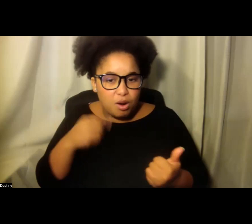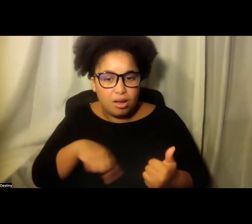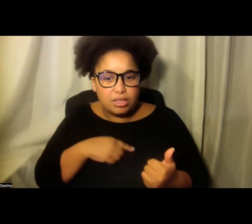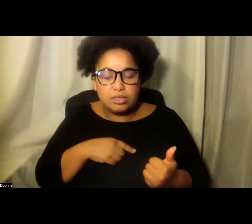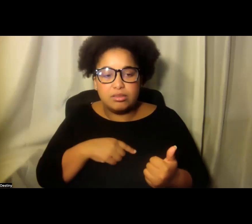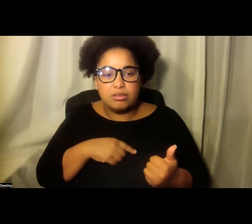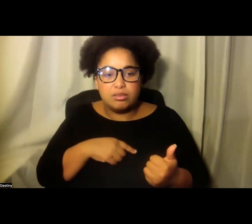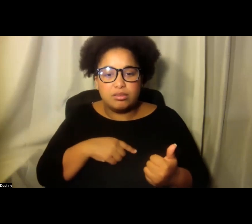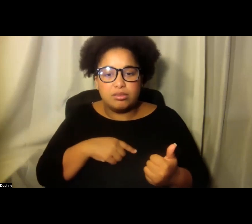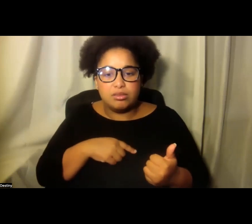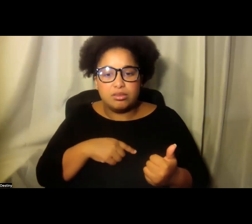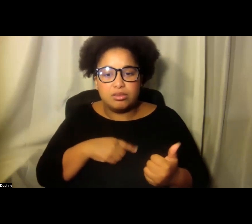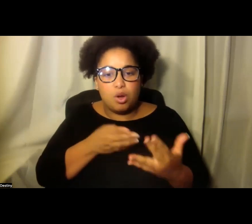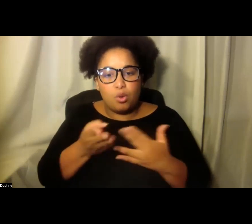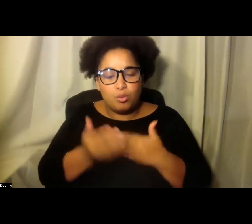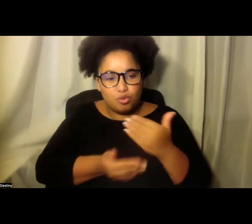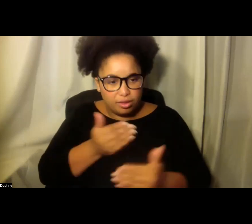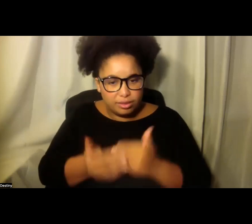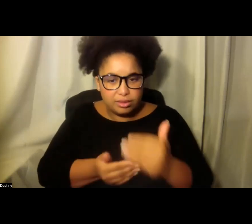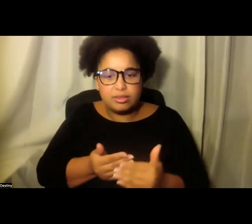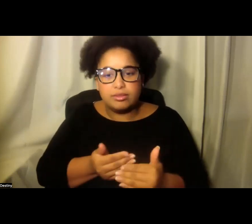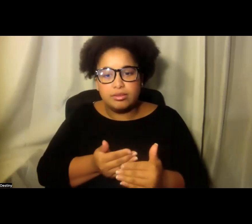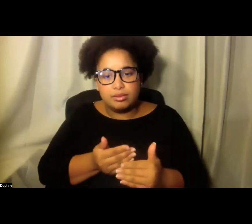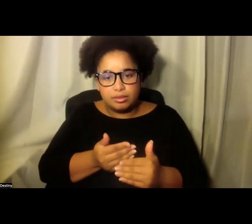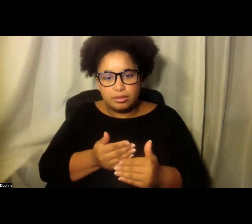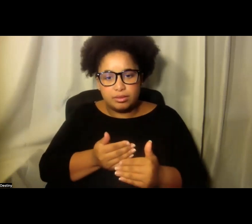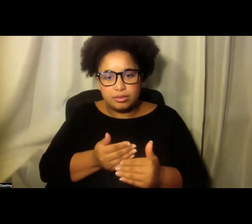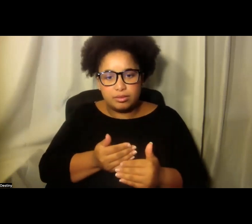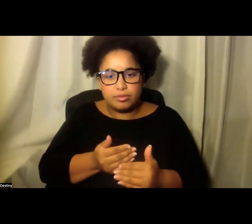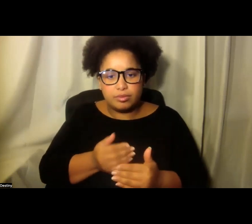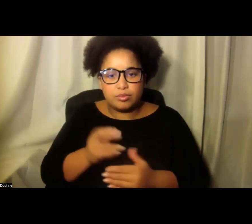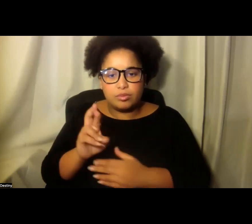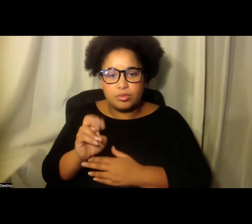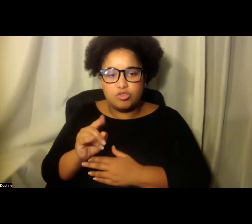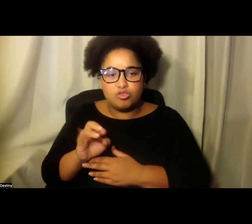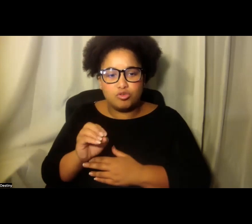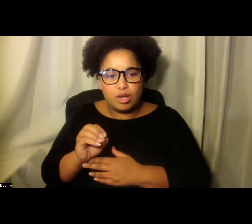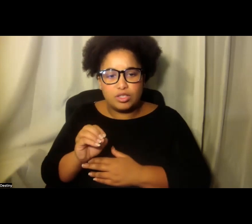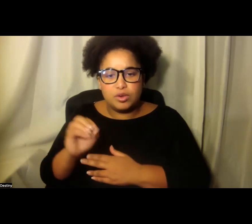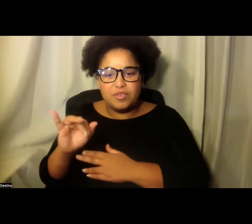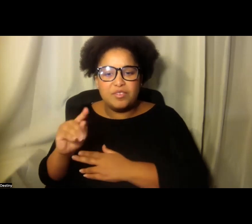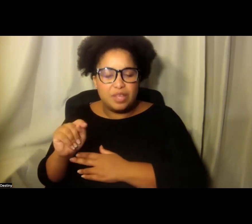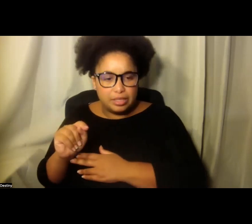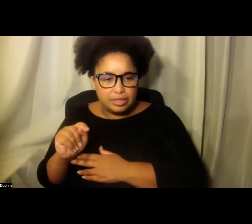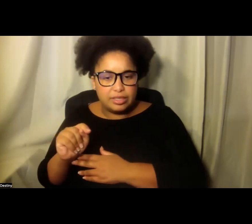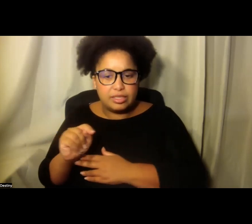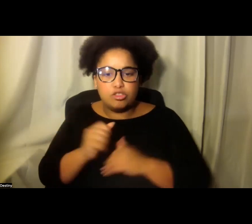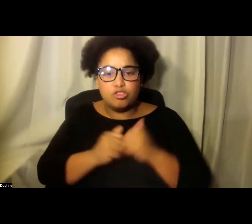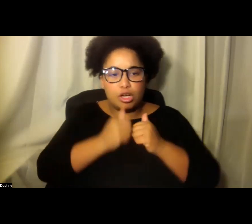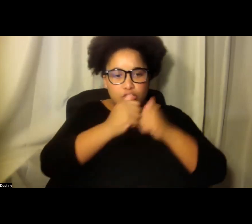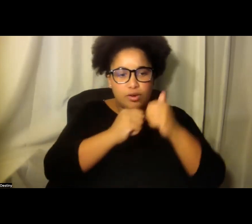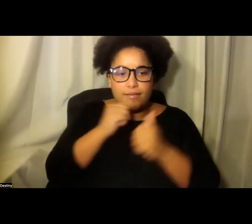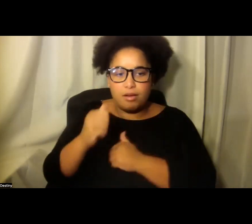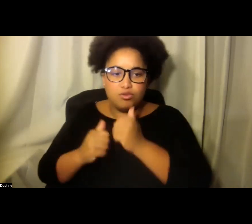to go through this process and, in essence, retrofit the buildings in both a structural and non-structural